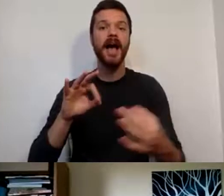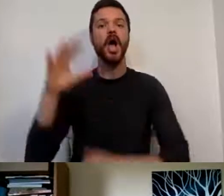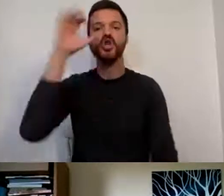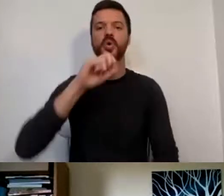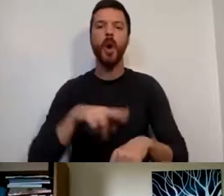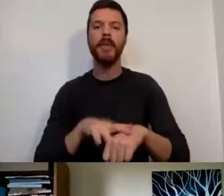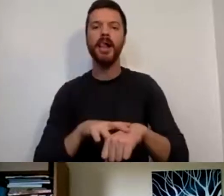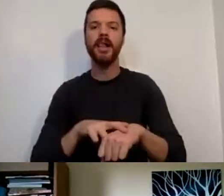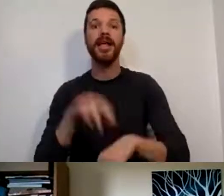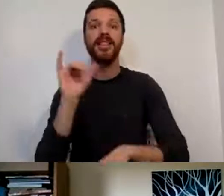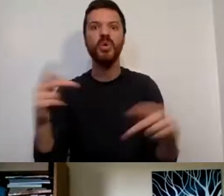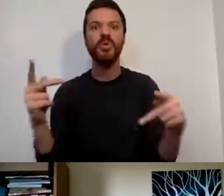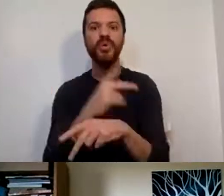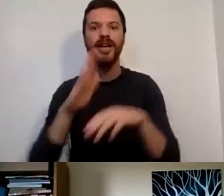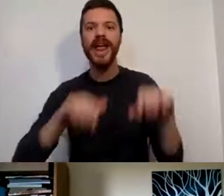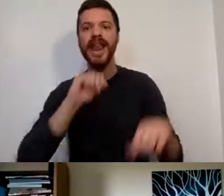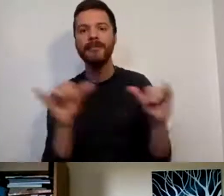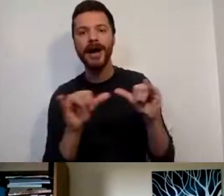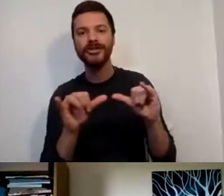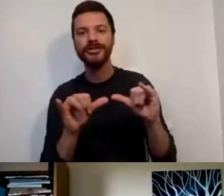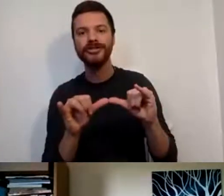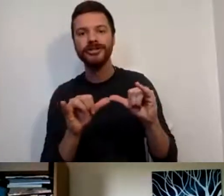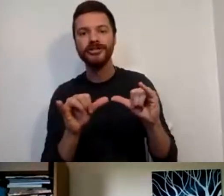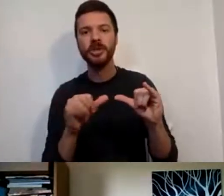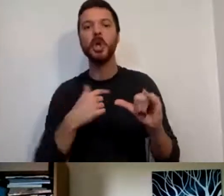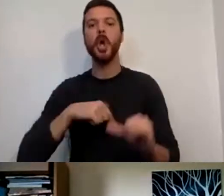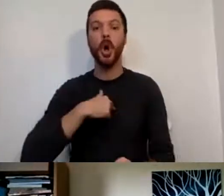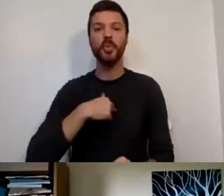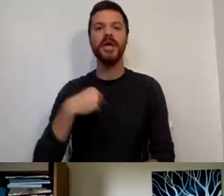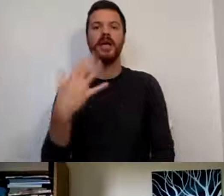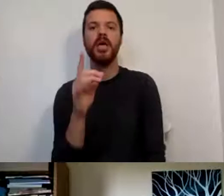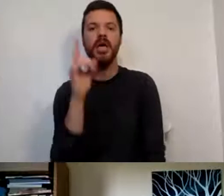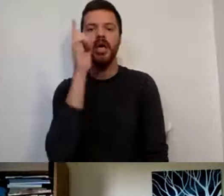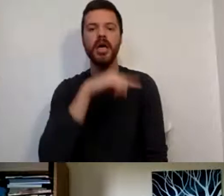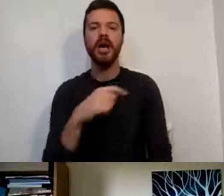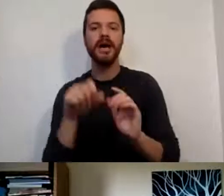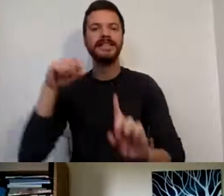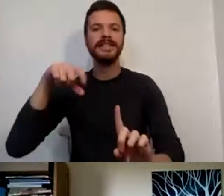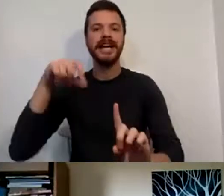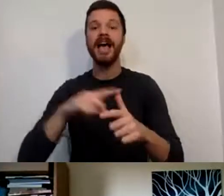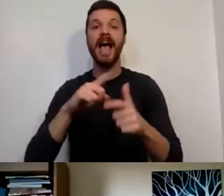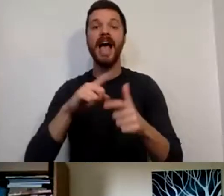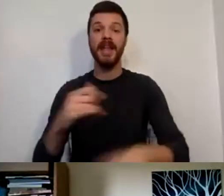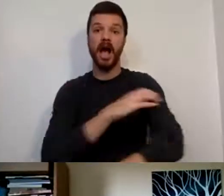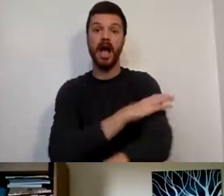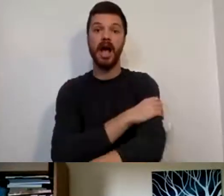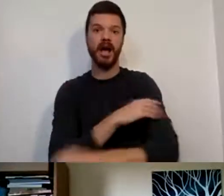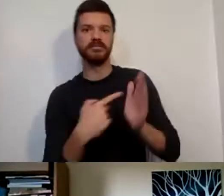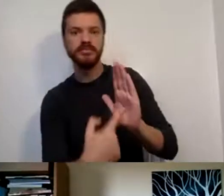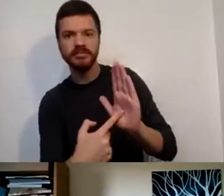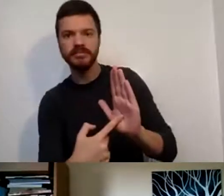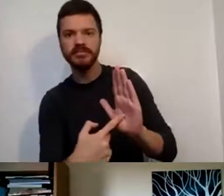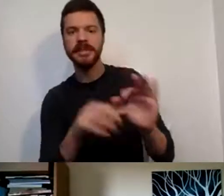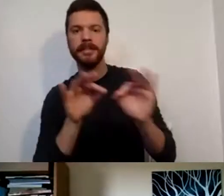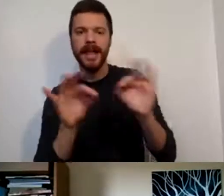actually worse than not measuring, which is sort of interesting. So I think we actually had been giving them false signal, and suddenly now we were giving them real-time feedback. And it was actually similar